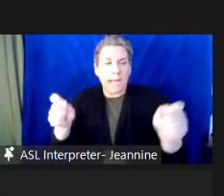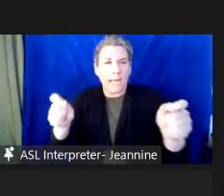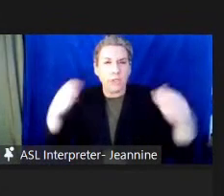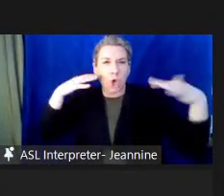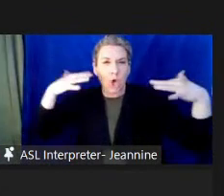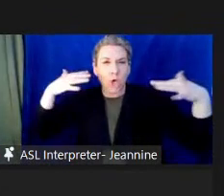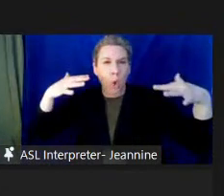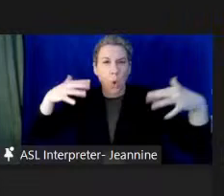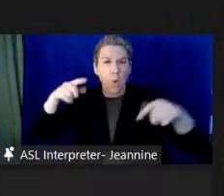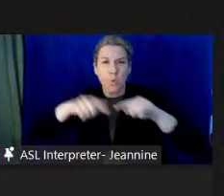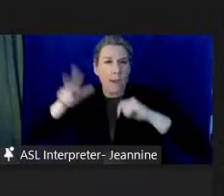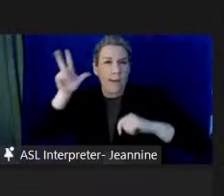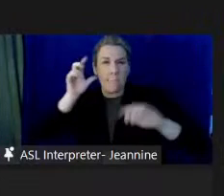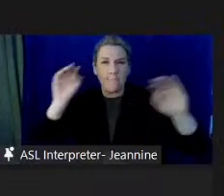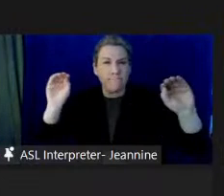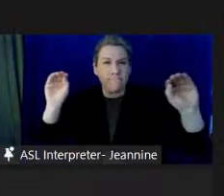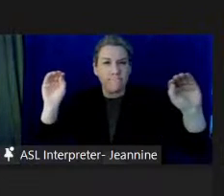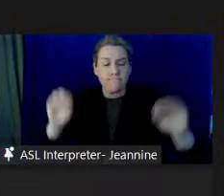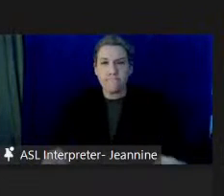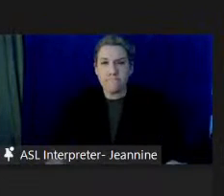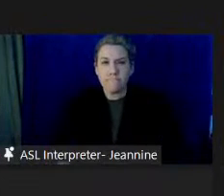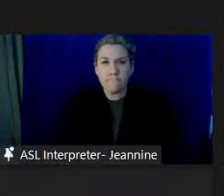audio.